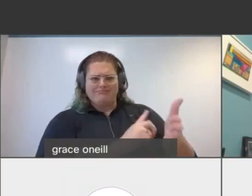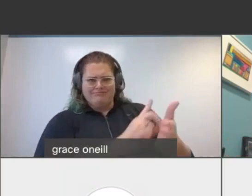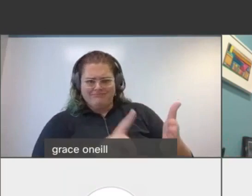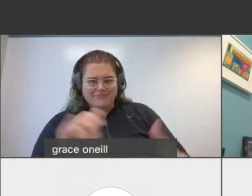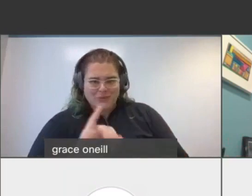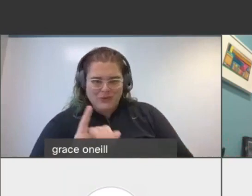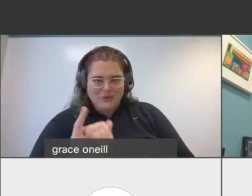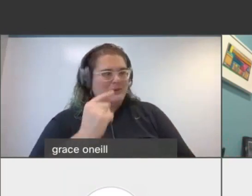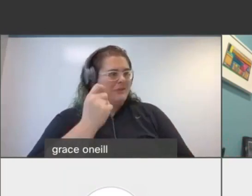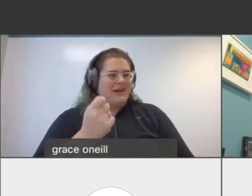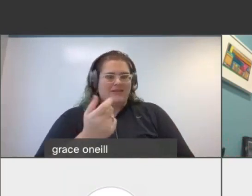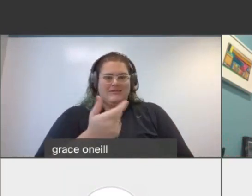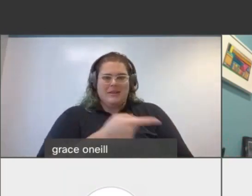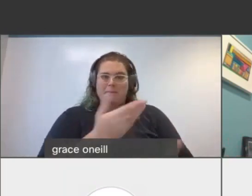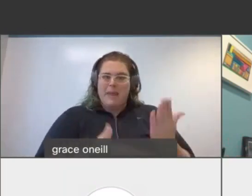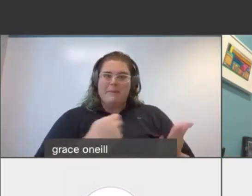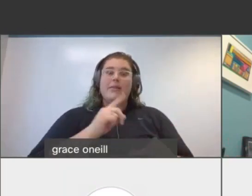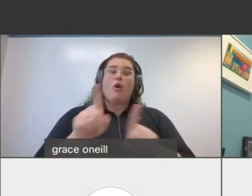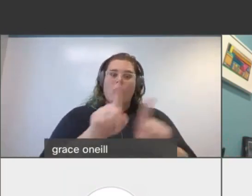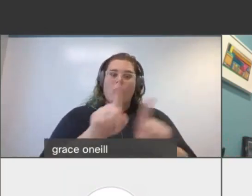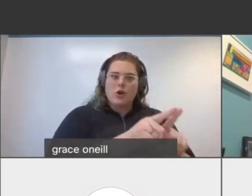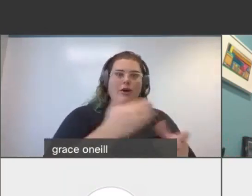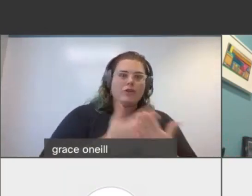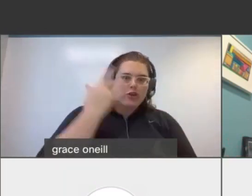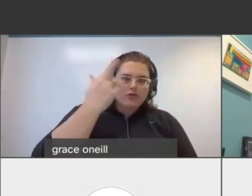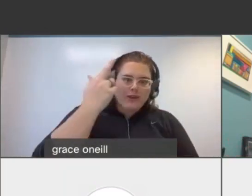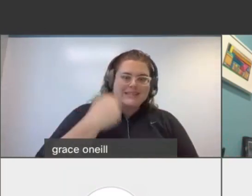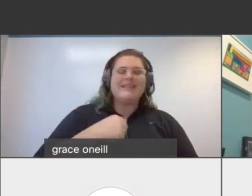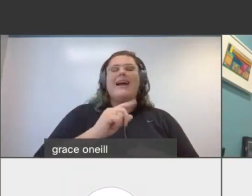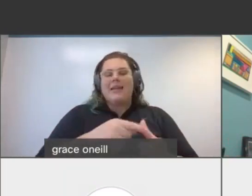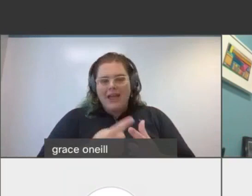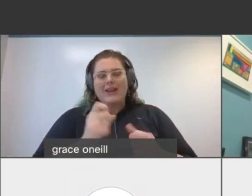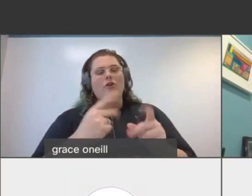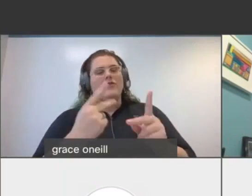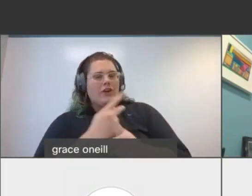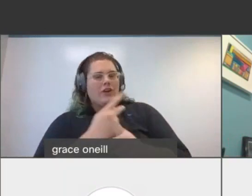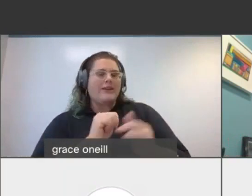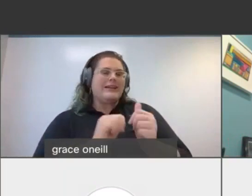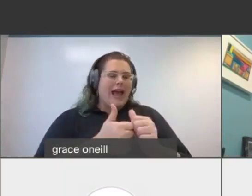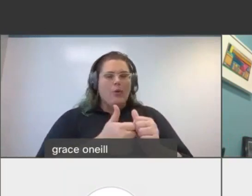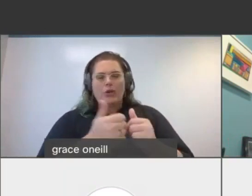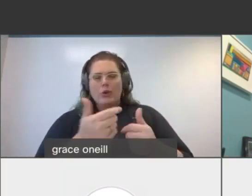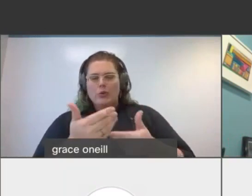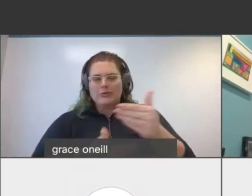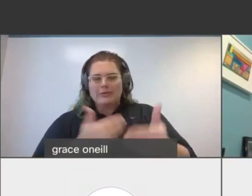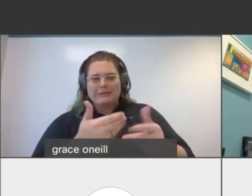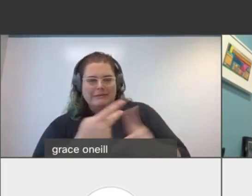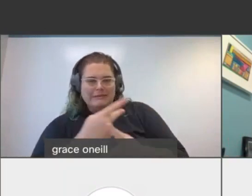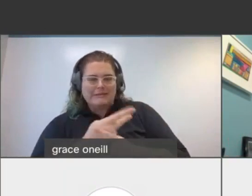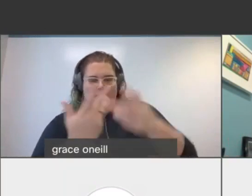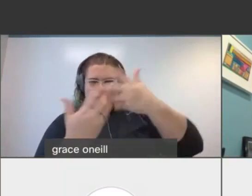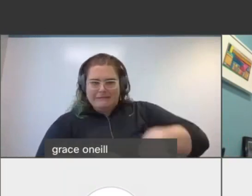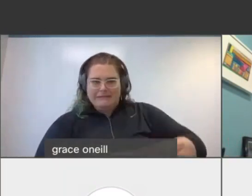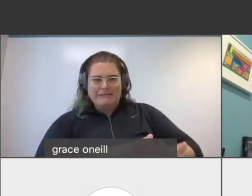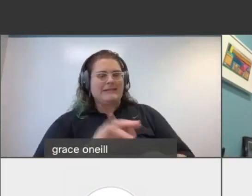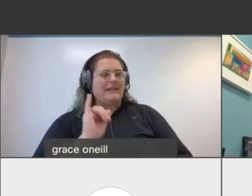also, and so then you have to figure out how you navigate that aspect of it. And that's, sorry,